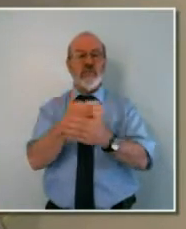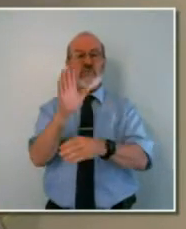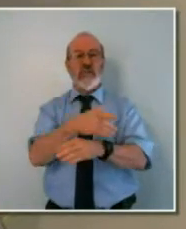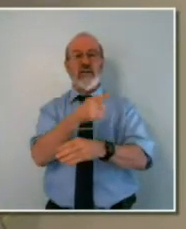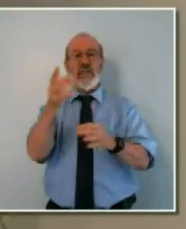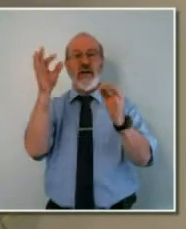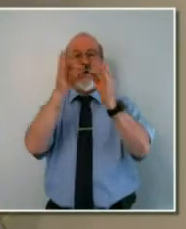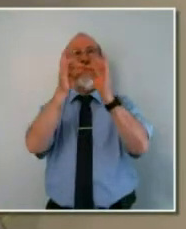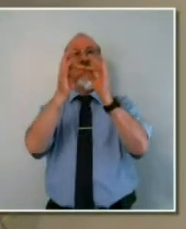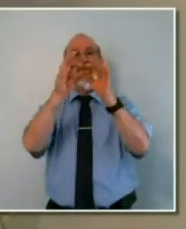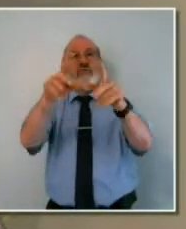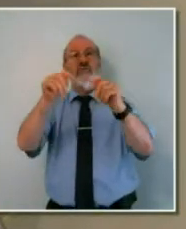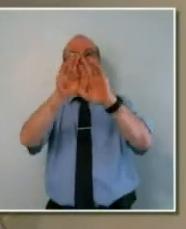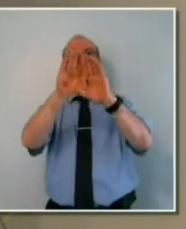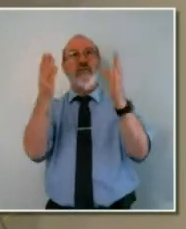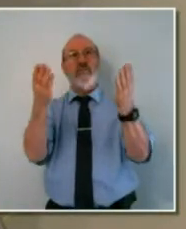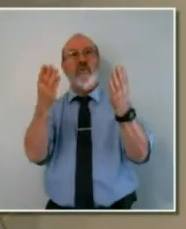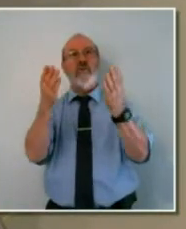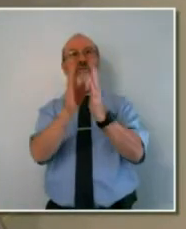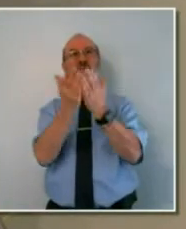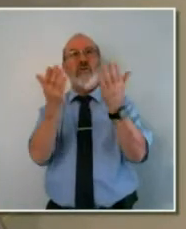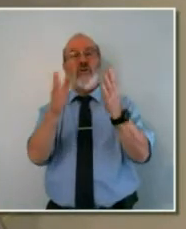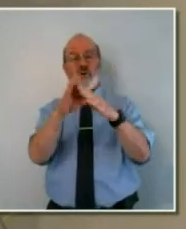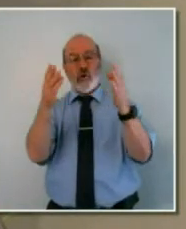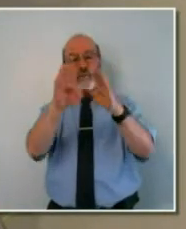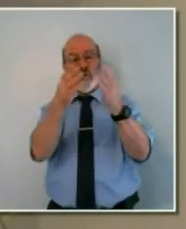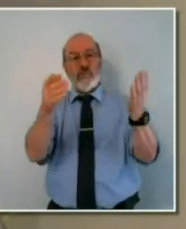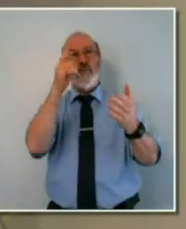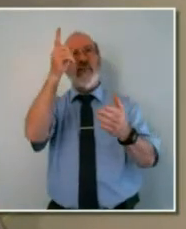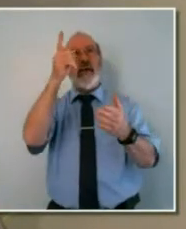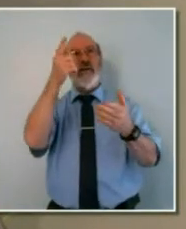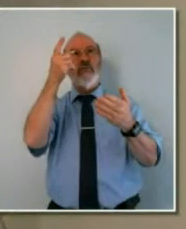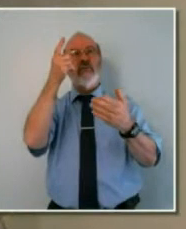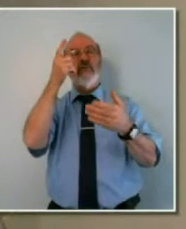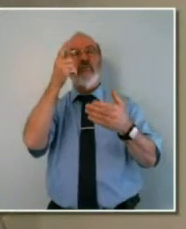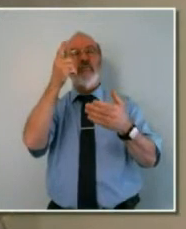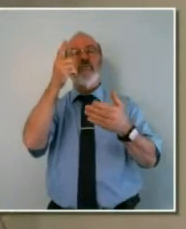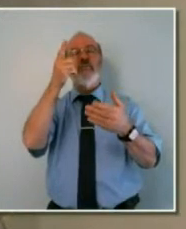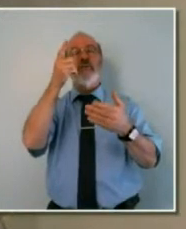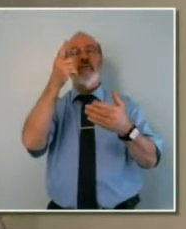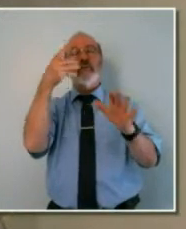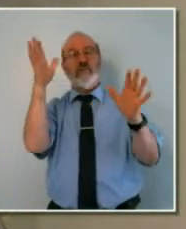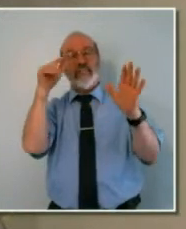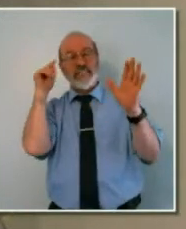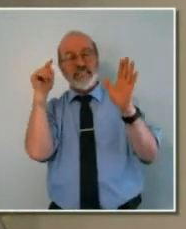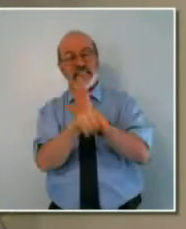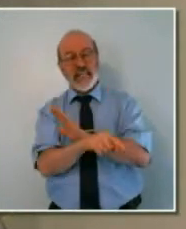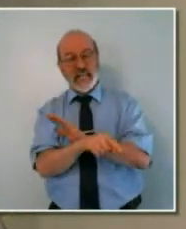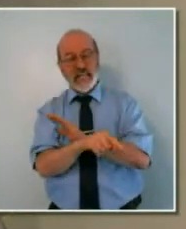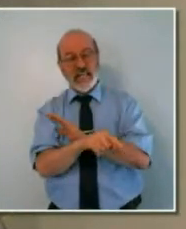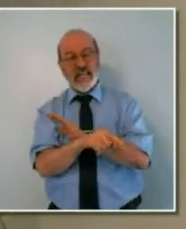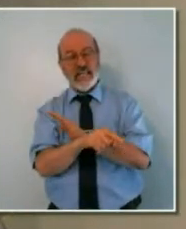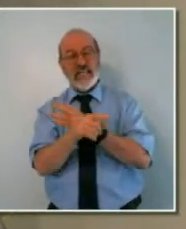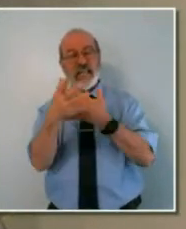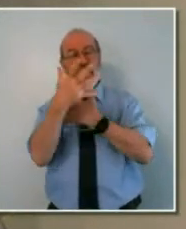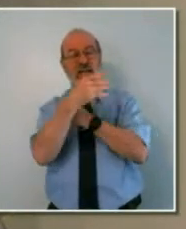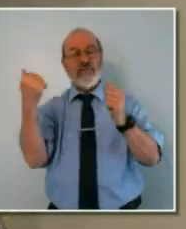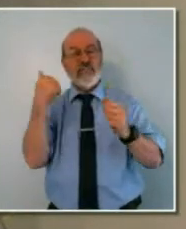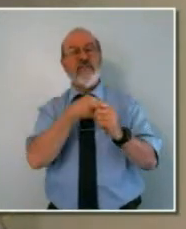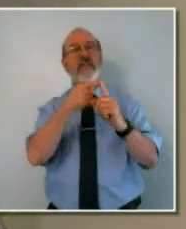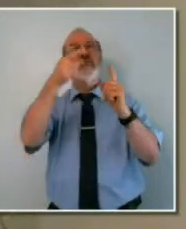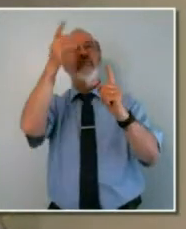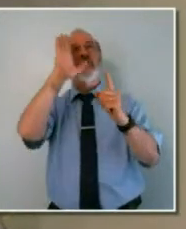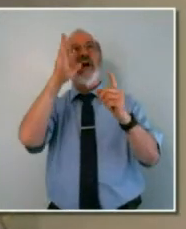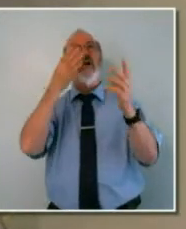to take the book and open the seals thereof, for thou wast slain and has redeemed us to God by